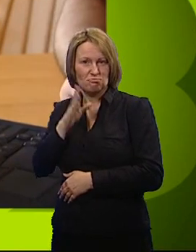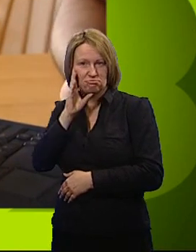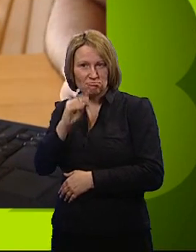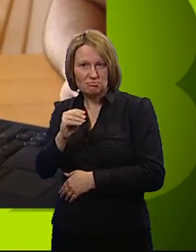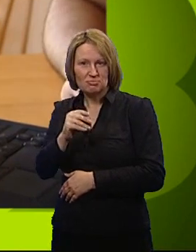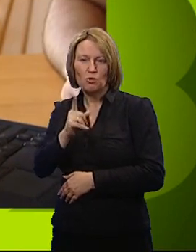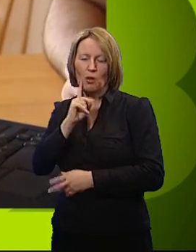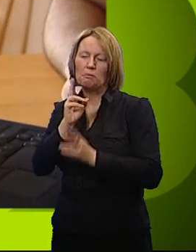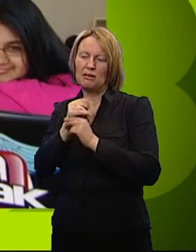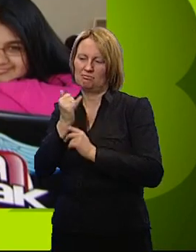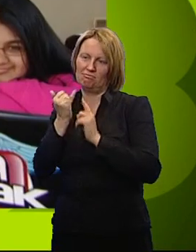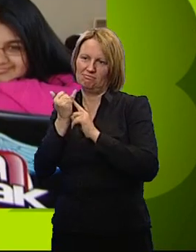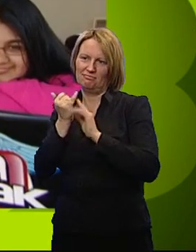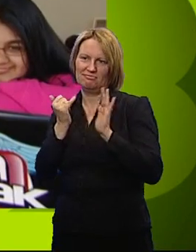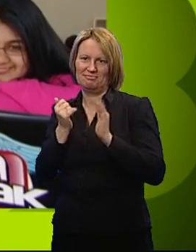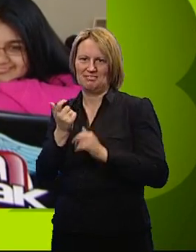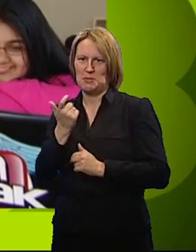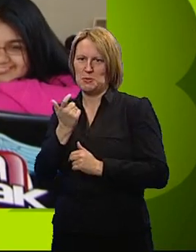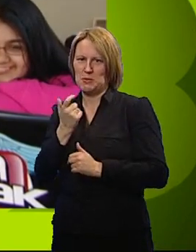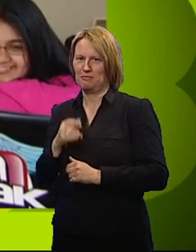wanted to remind you what you've been missing, Dad.